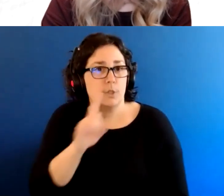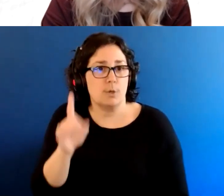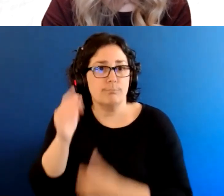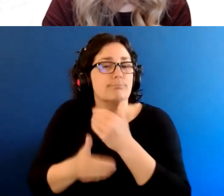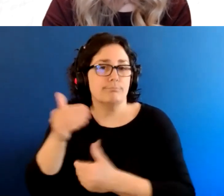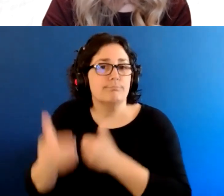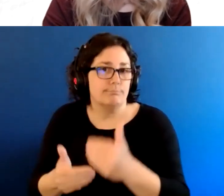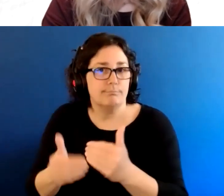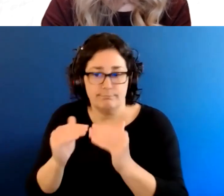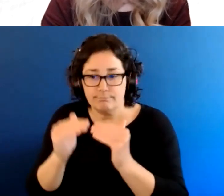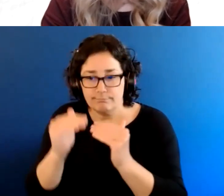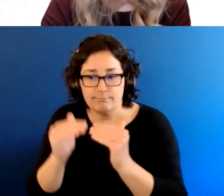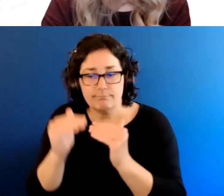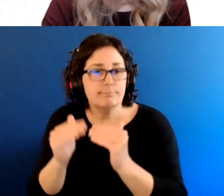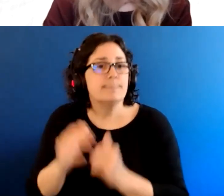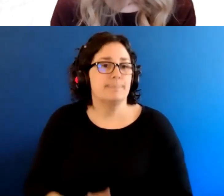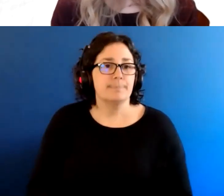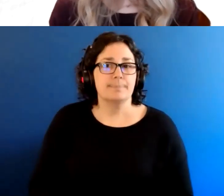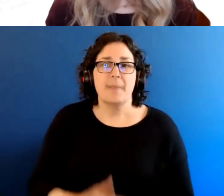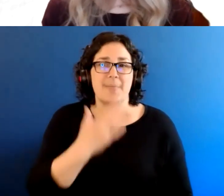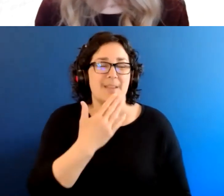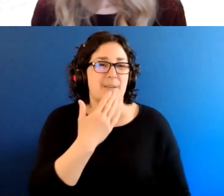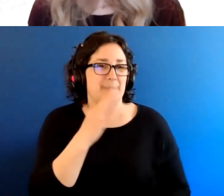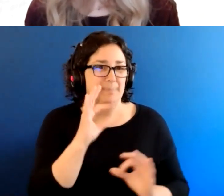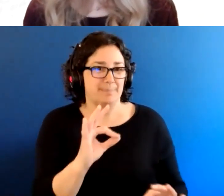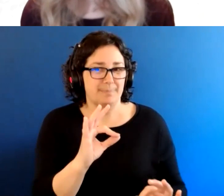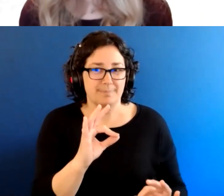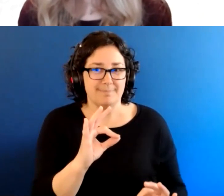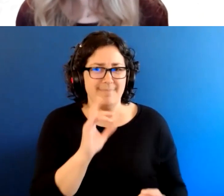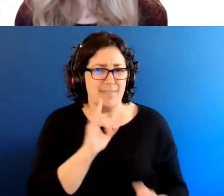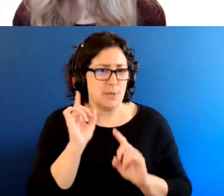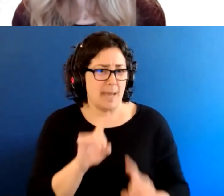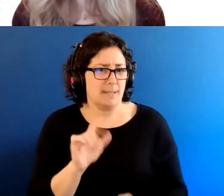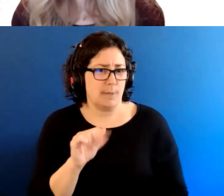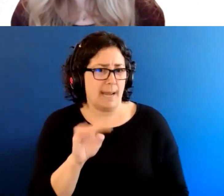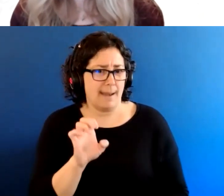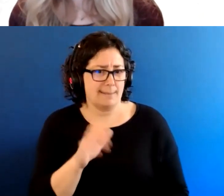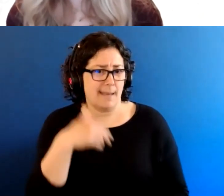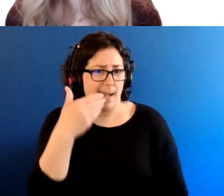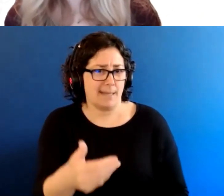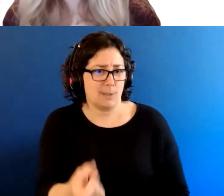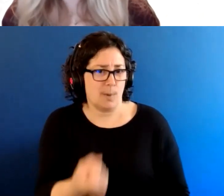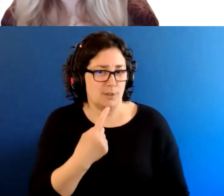threshold. Excellent, thank you, Afnan. And I think you answered Annette's question too. So